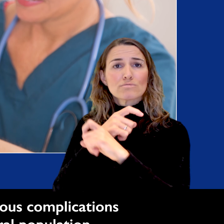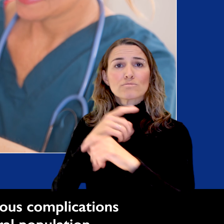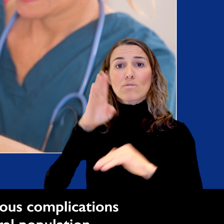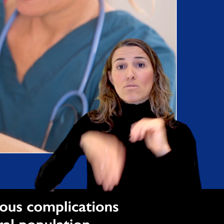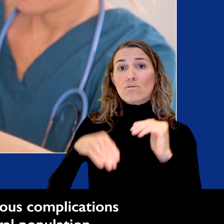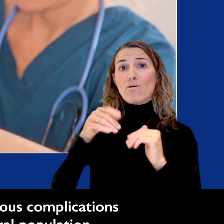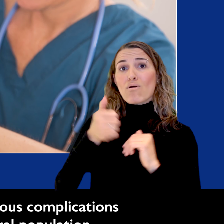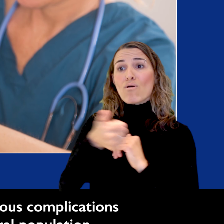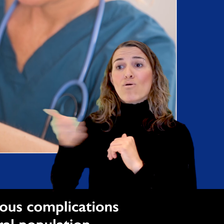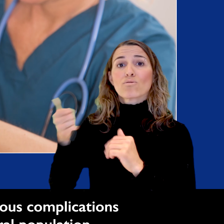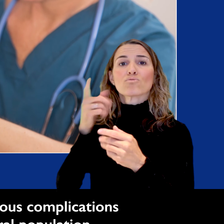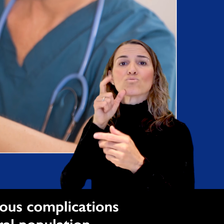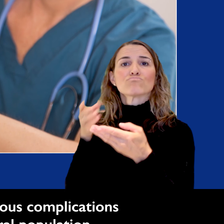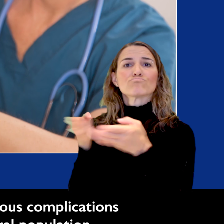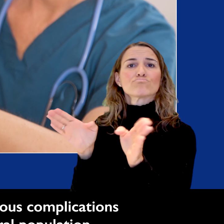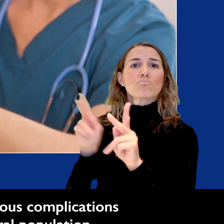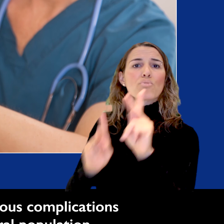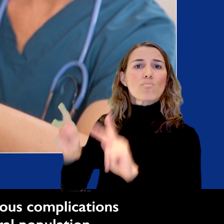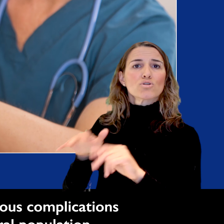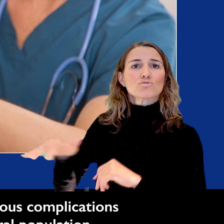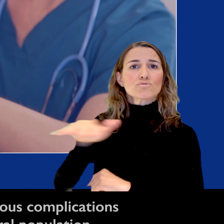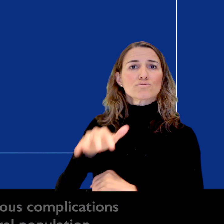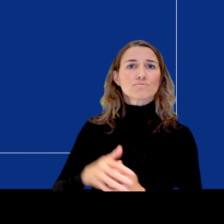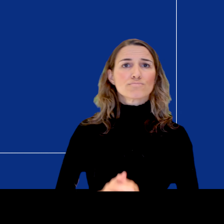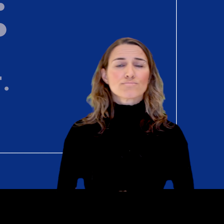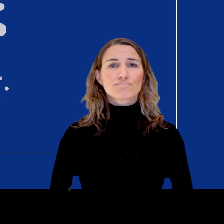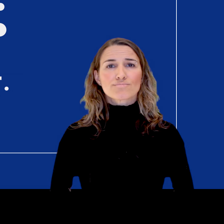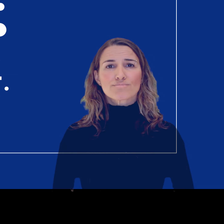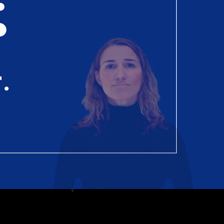a virus compared to the general population.